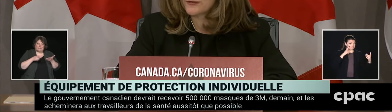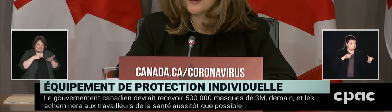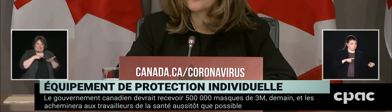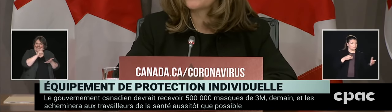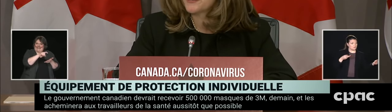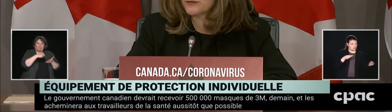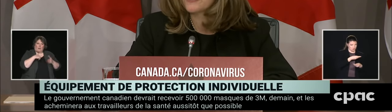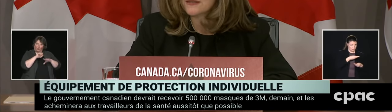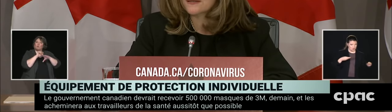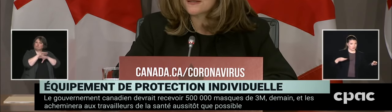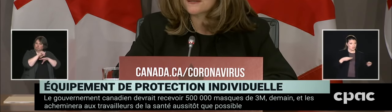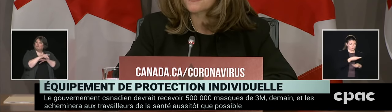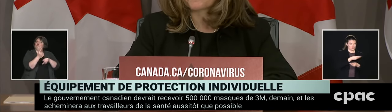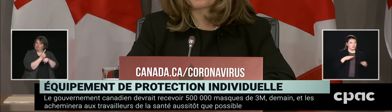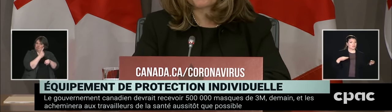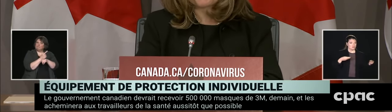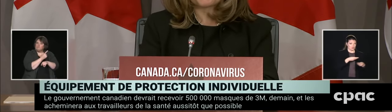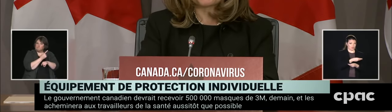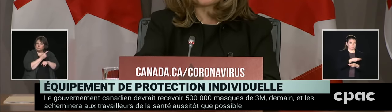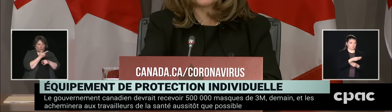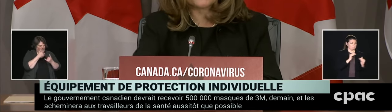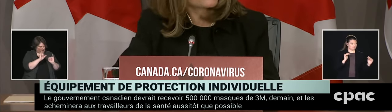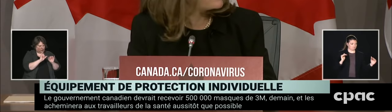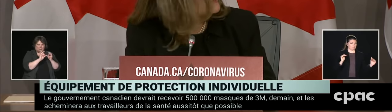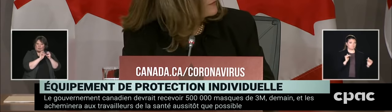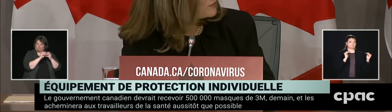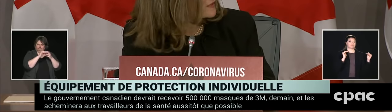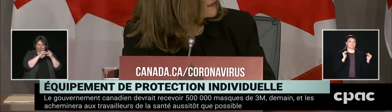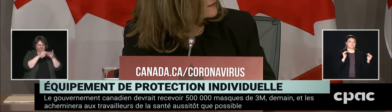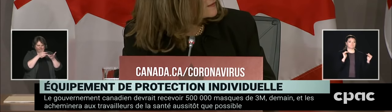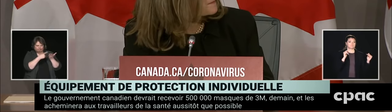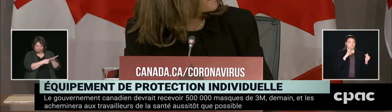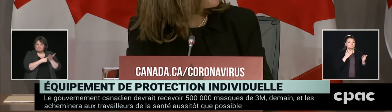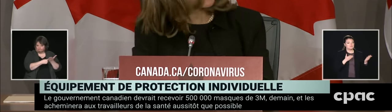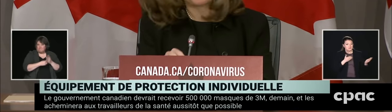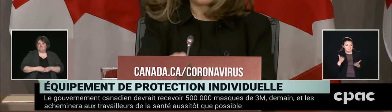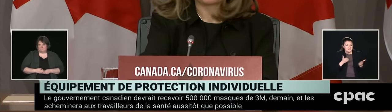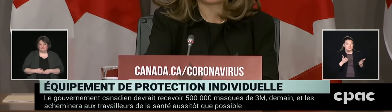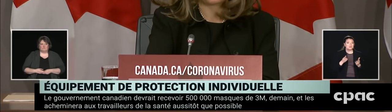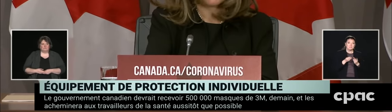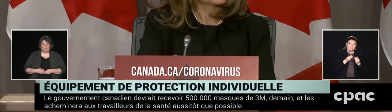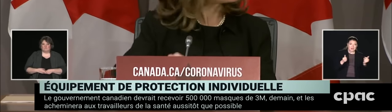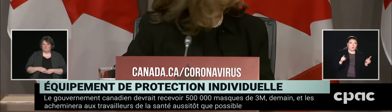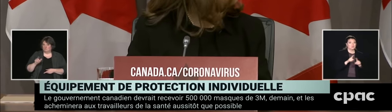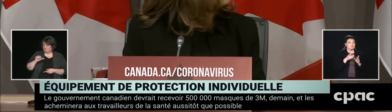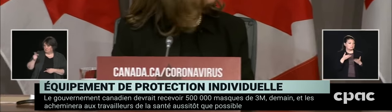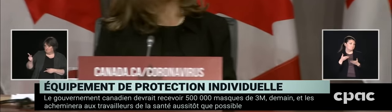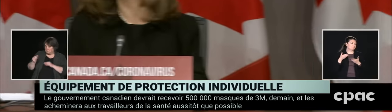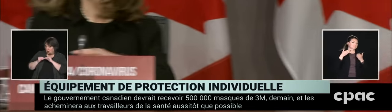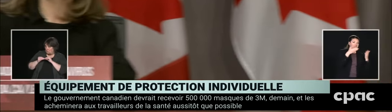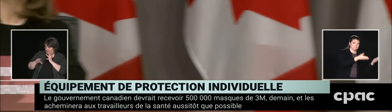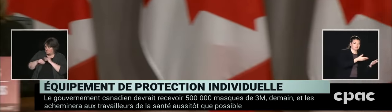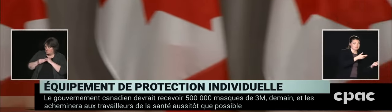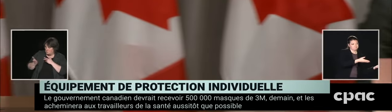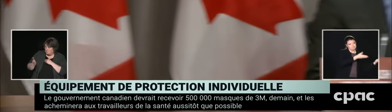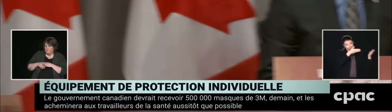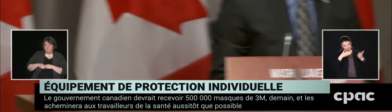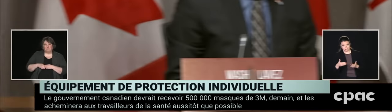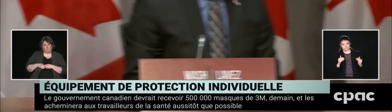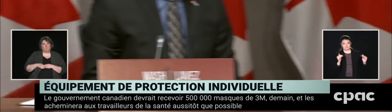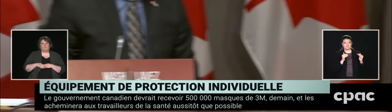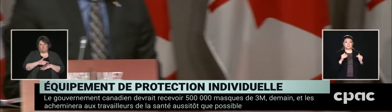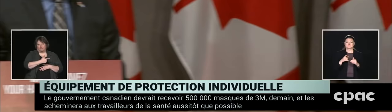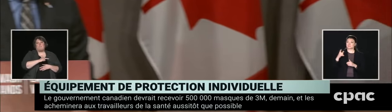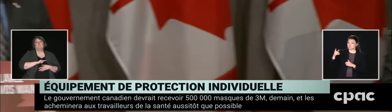continue to flow to the United States. I don't know, Anita, if you want to add anything. I would just like to